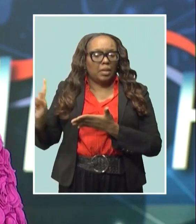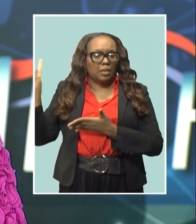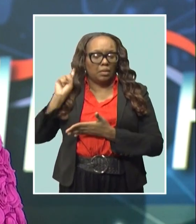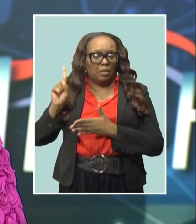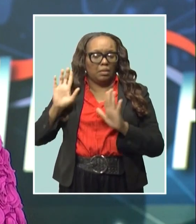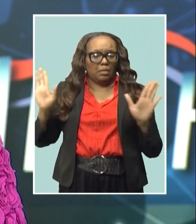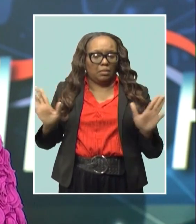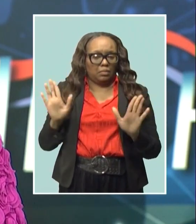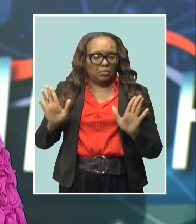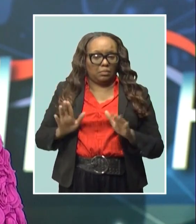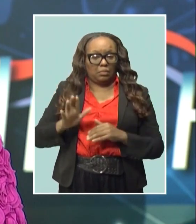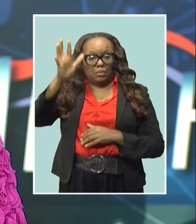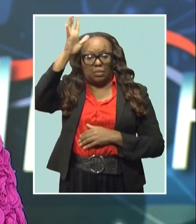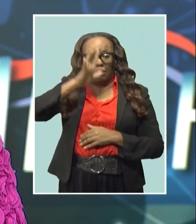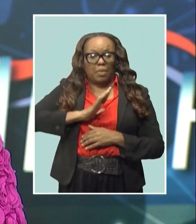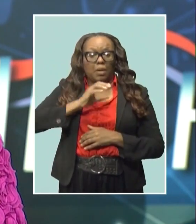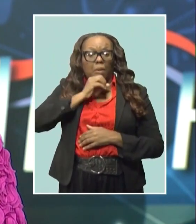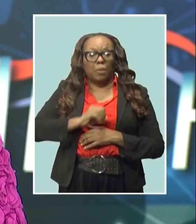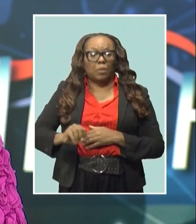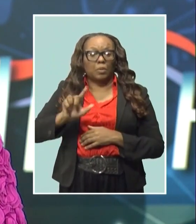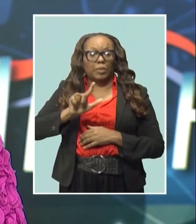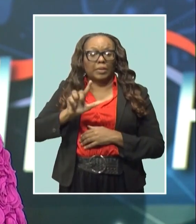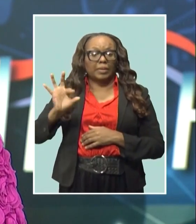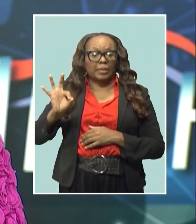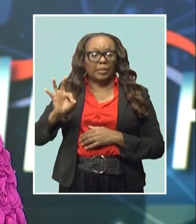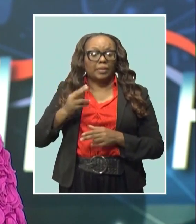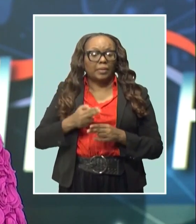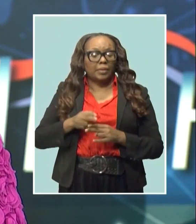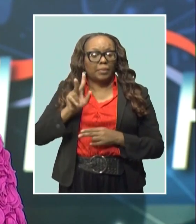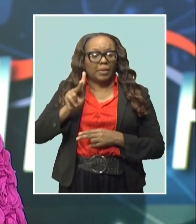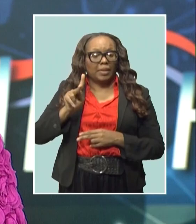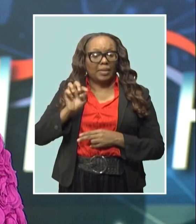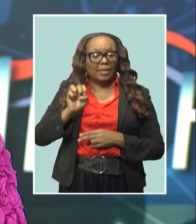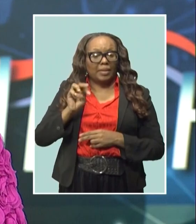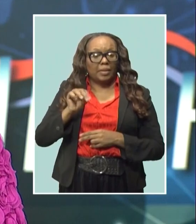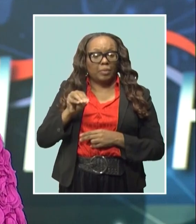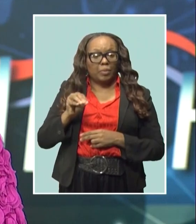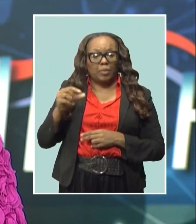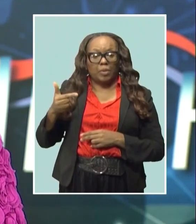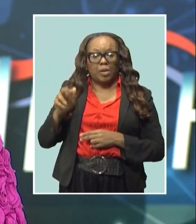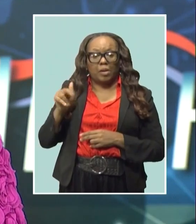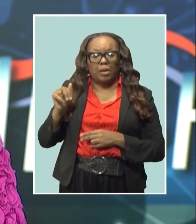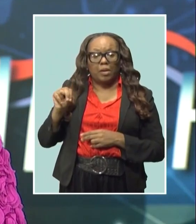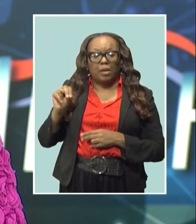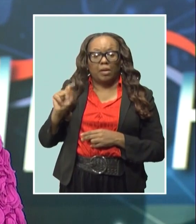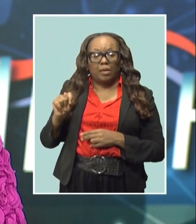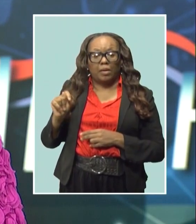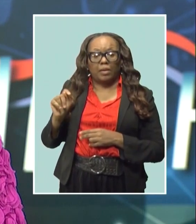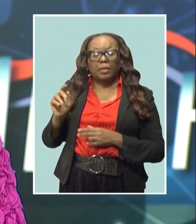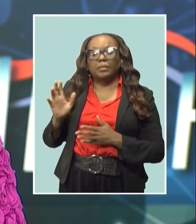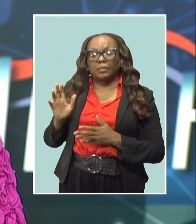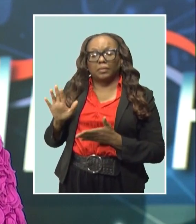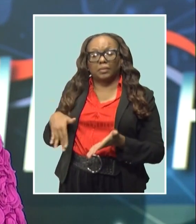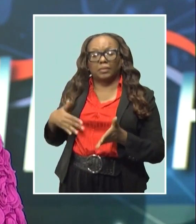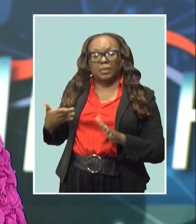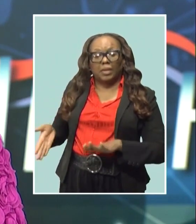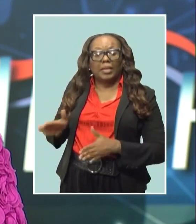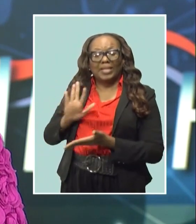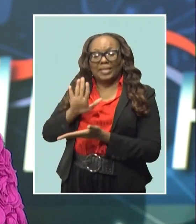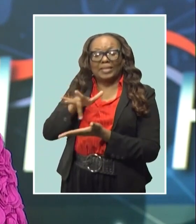after police say 29-year-old Kimo Grant was found unresponsive in their prisoner's cells at the Central Police Station in